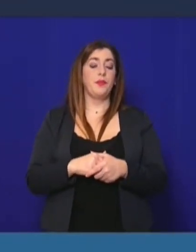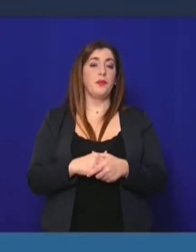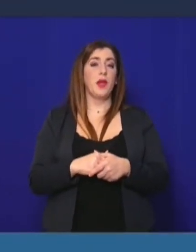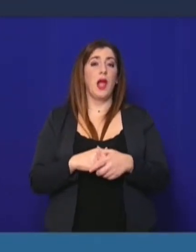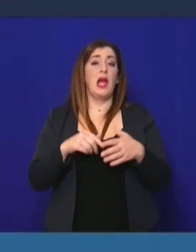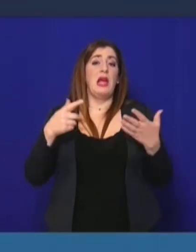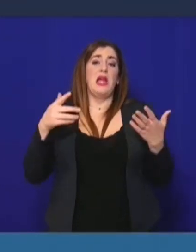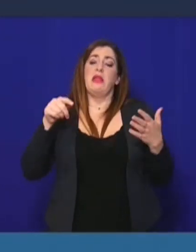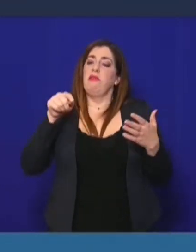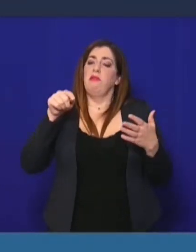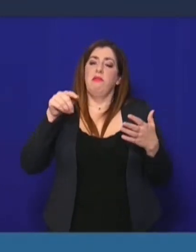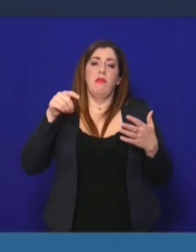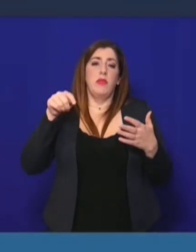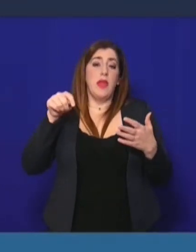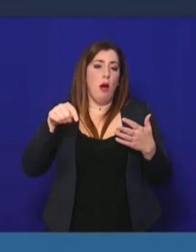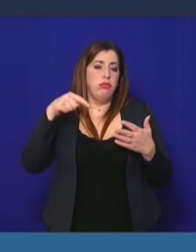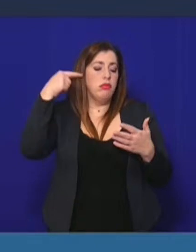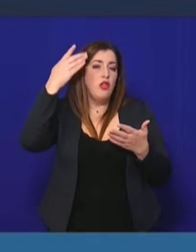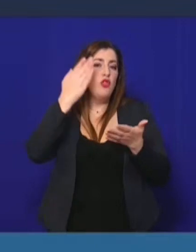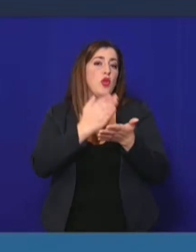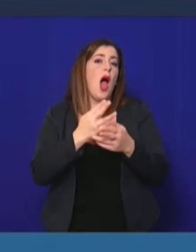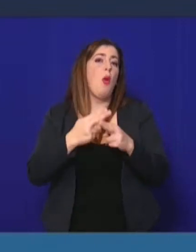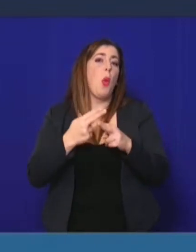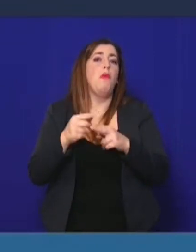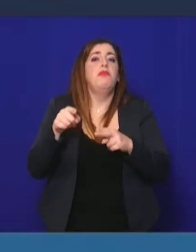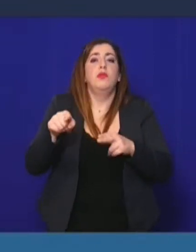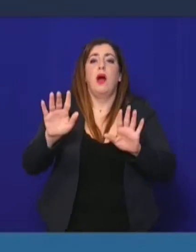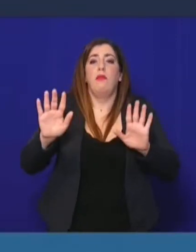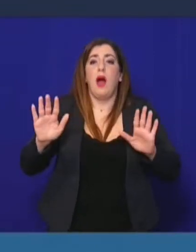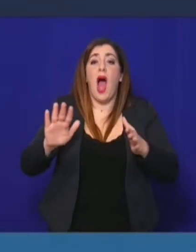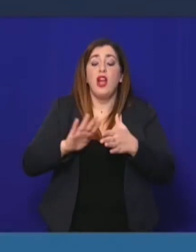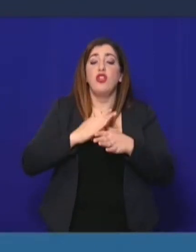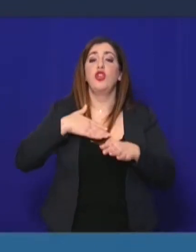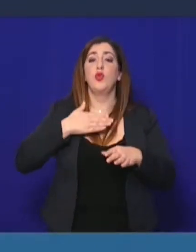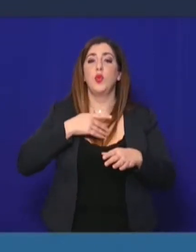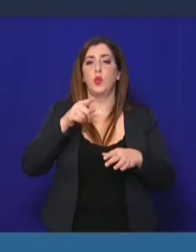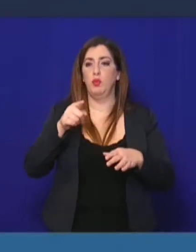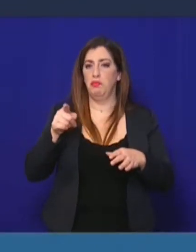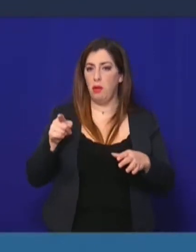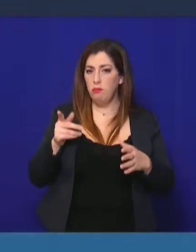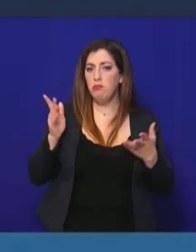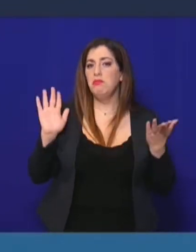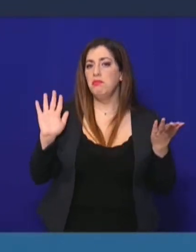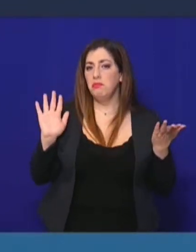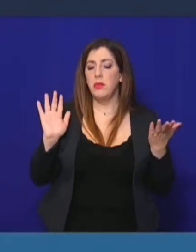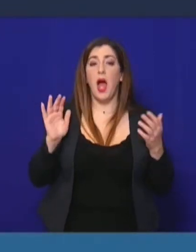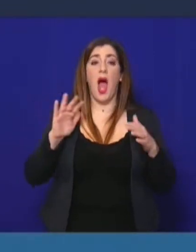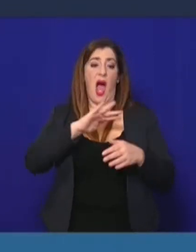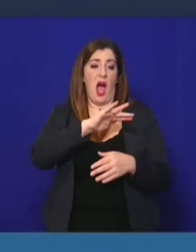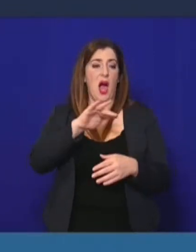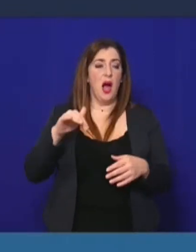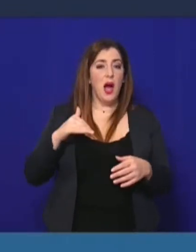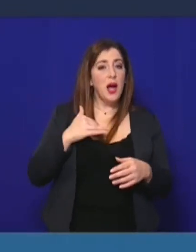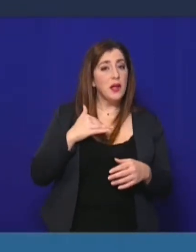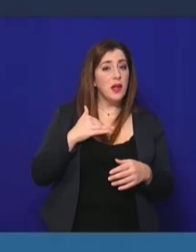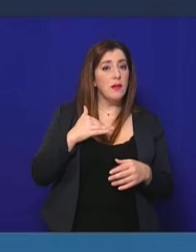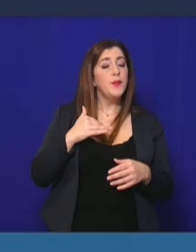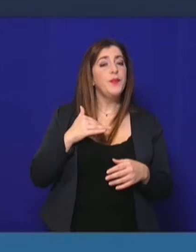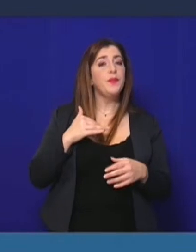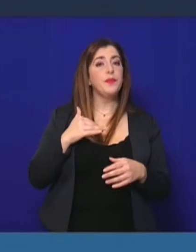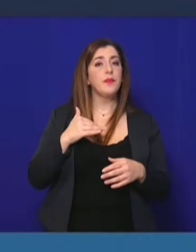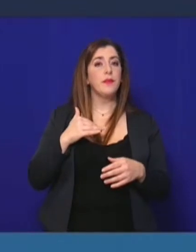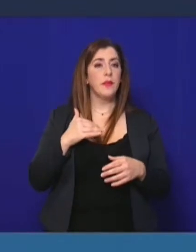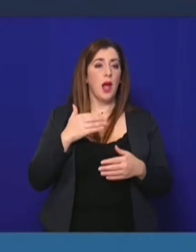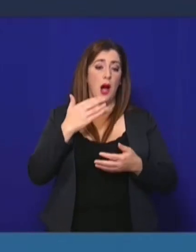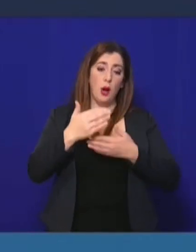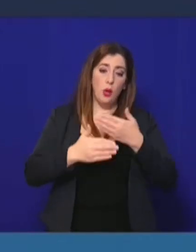huma deċiżjonijiet li huma ħadu min-naħa tagħhom, però aħna min-naħa tagħna importanti l-appelli